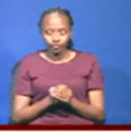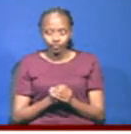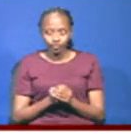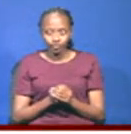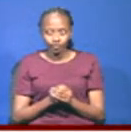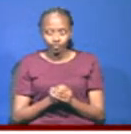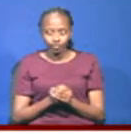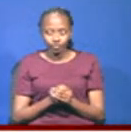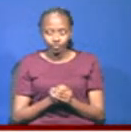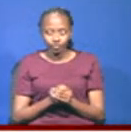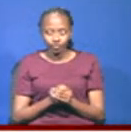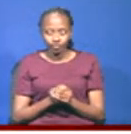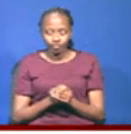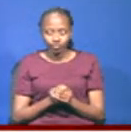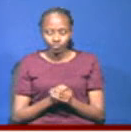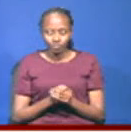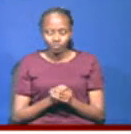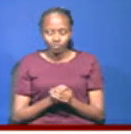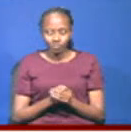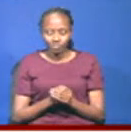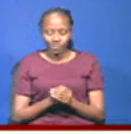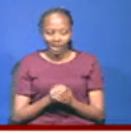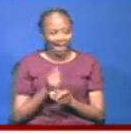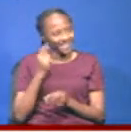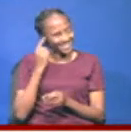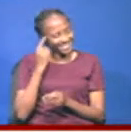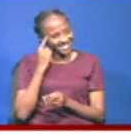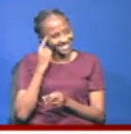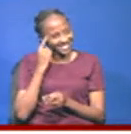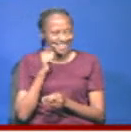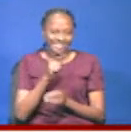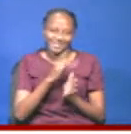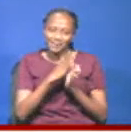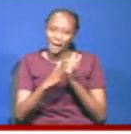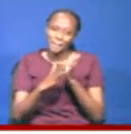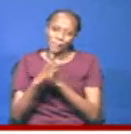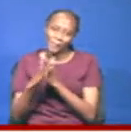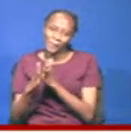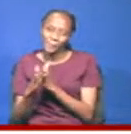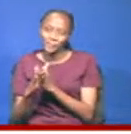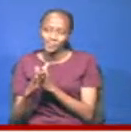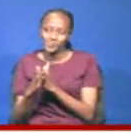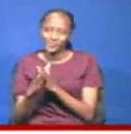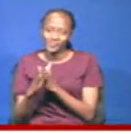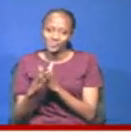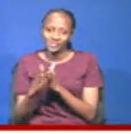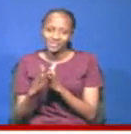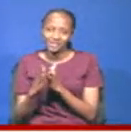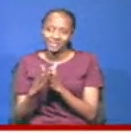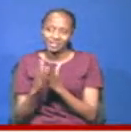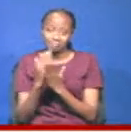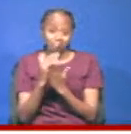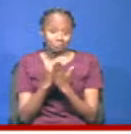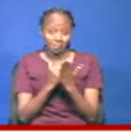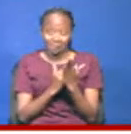So I think this program was planned earlier, and I was not even